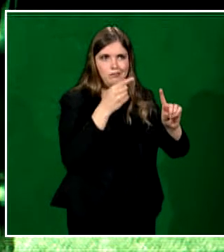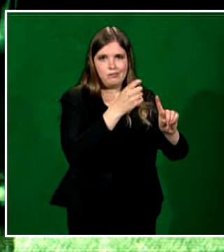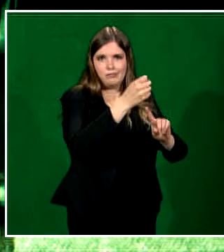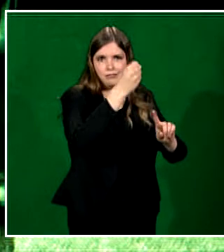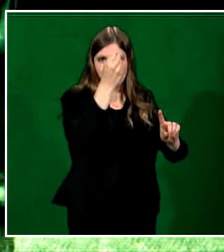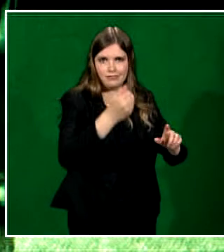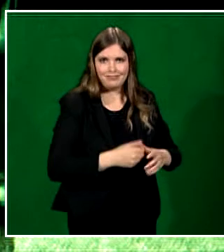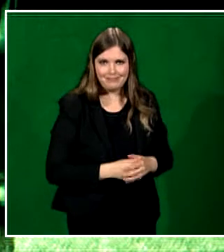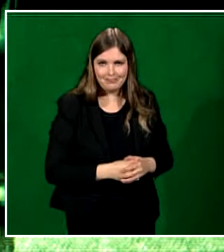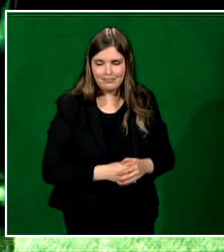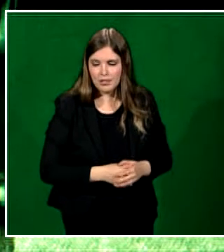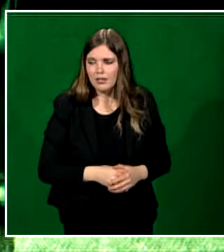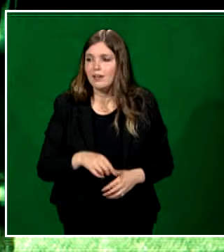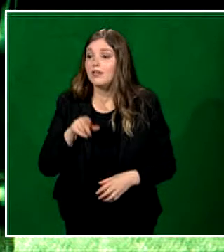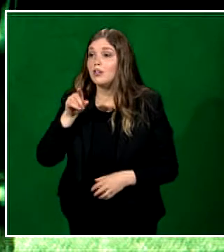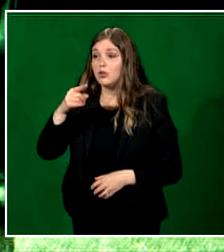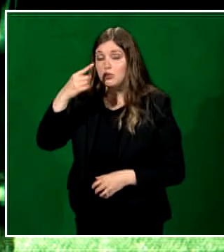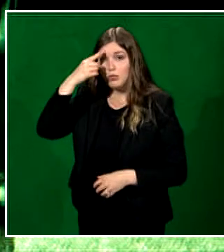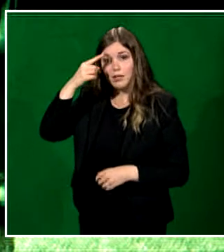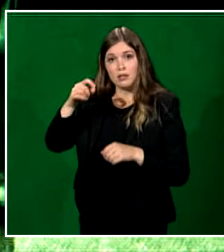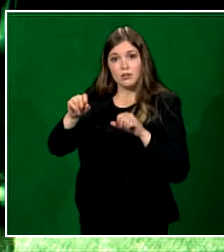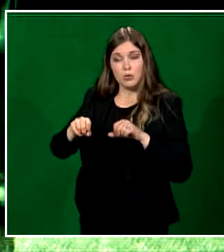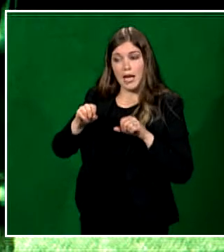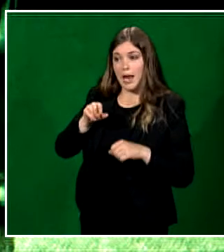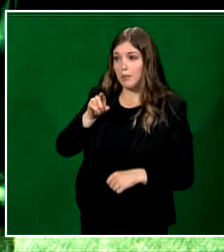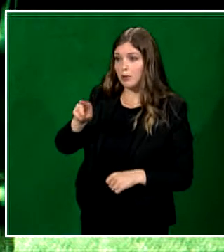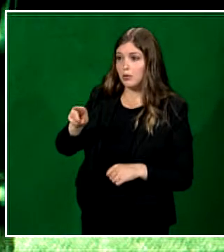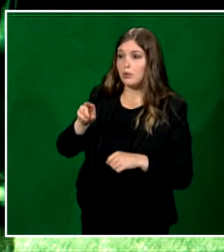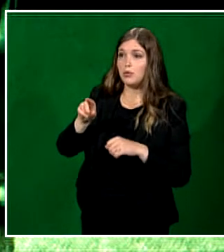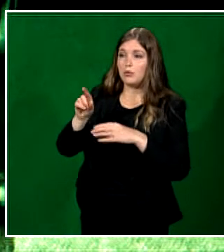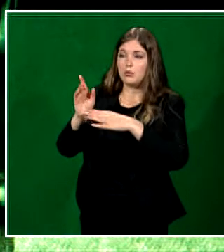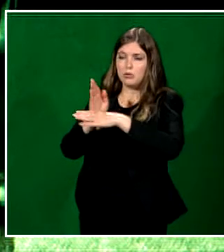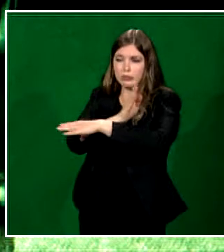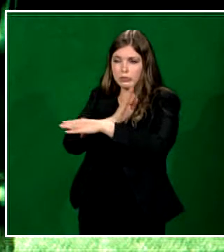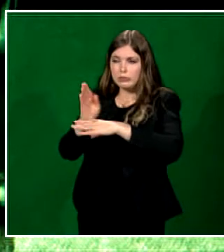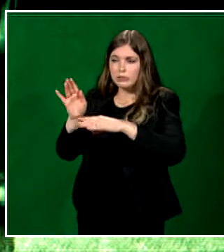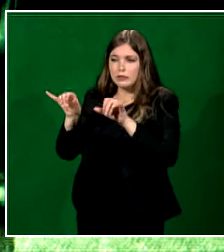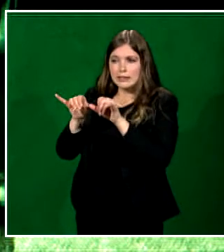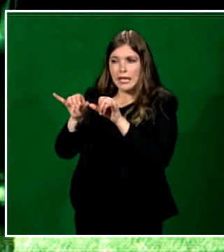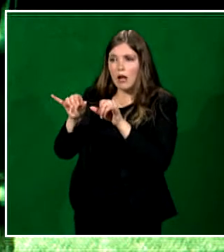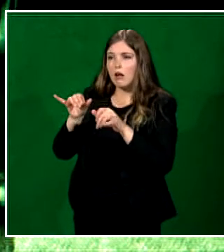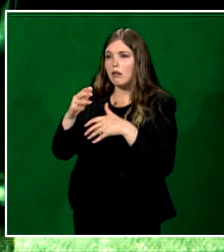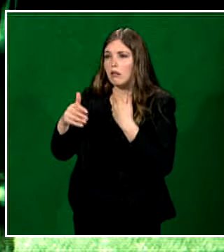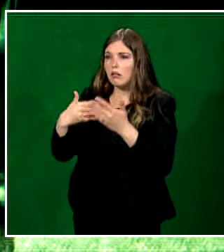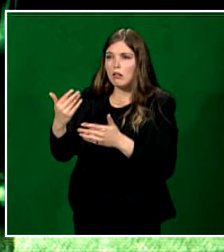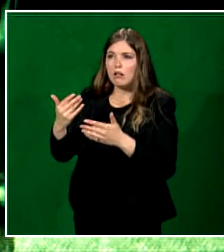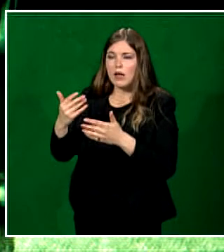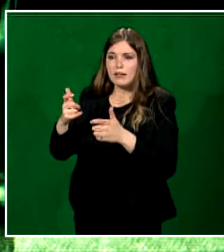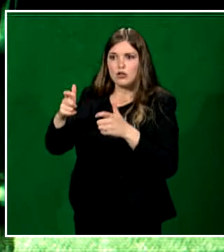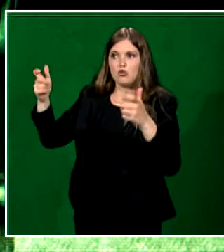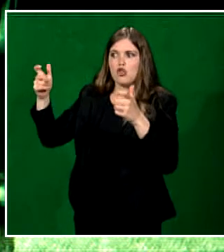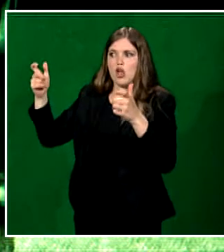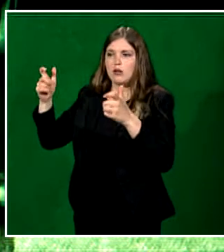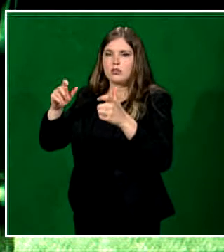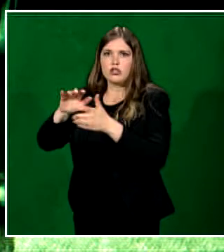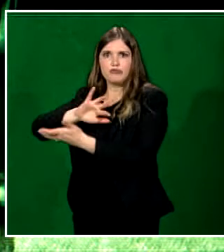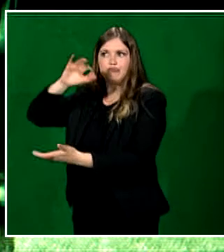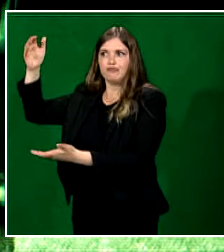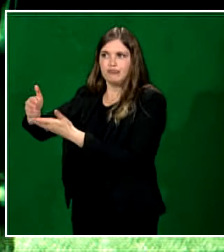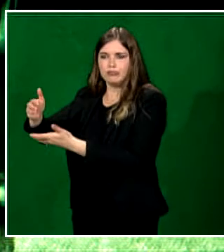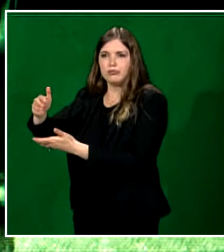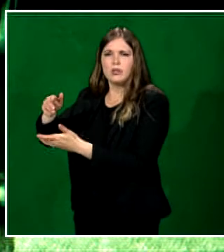And do you think to enable you to scale, like to larger volumes, do you think